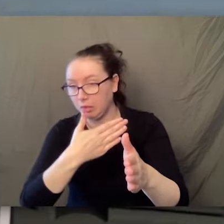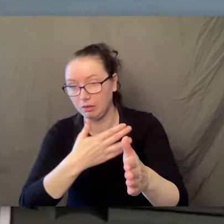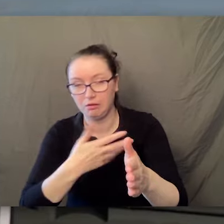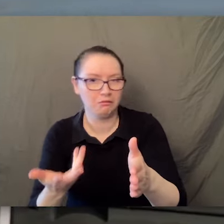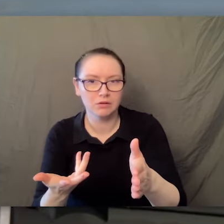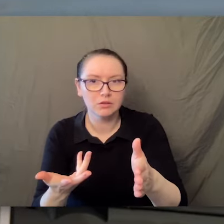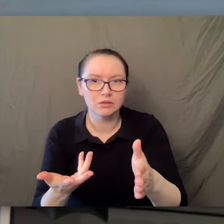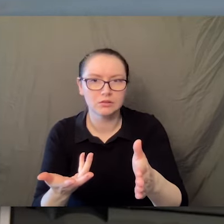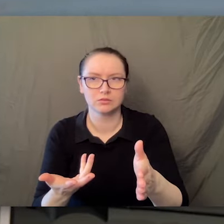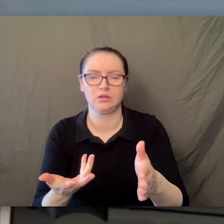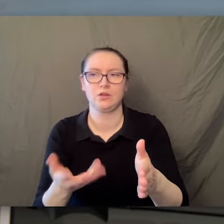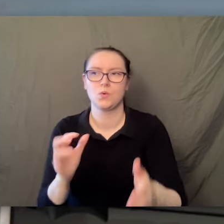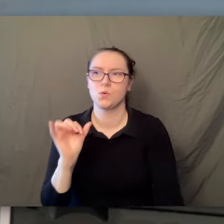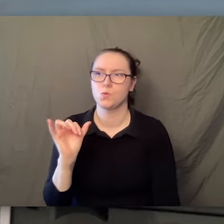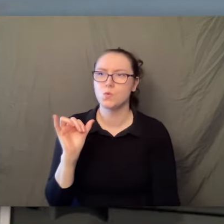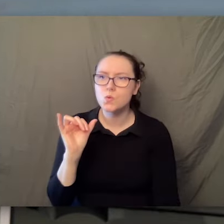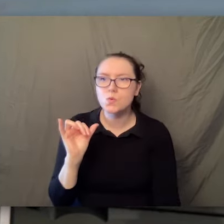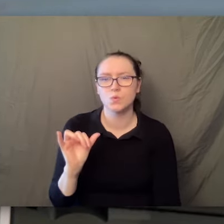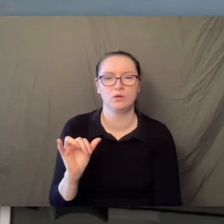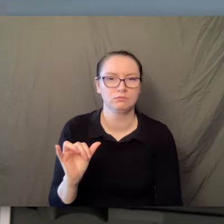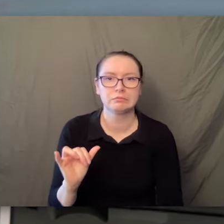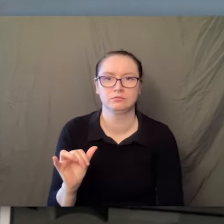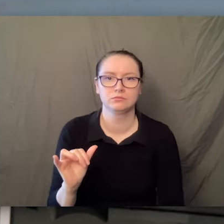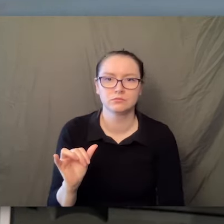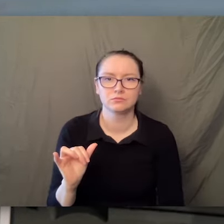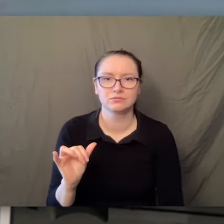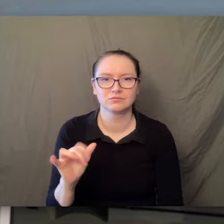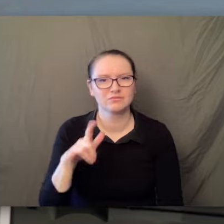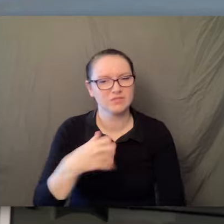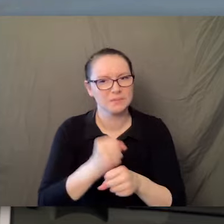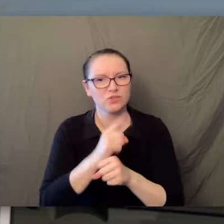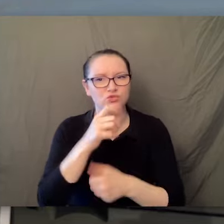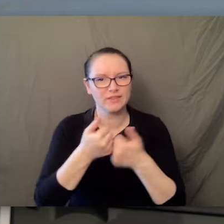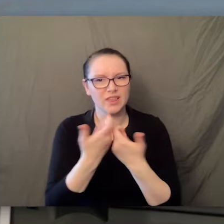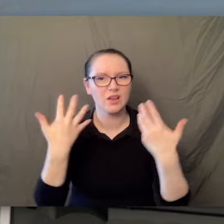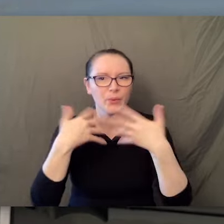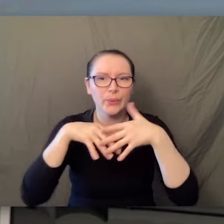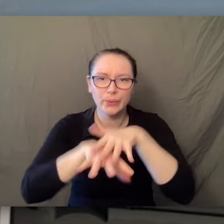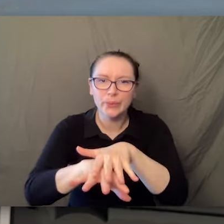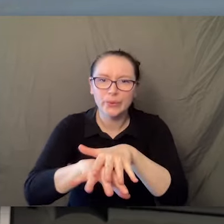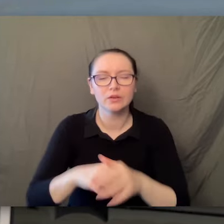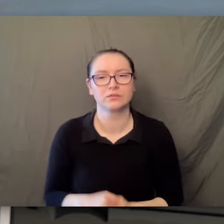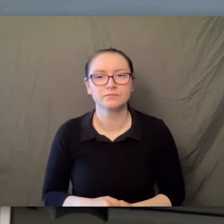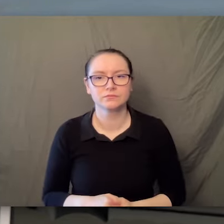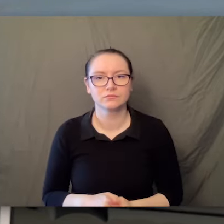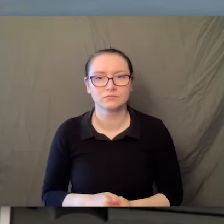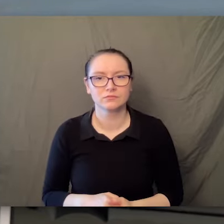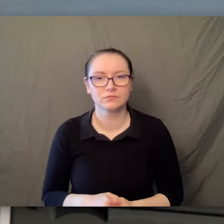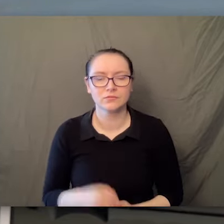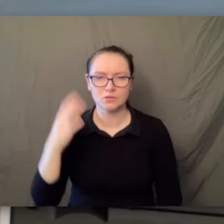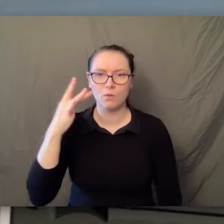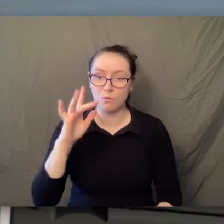across dozens of systems, hundreds of times, and you can see where things could kind of go off track, if you'll forgive my pun. Because as you can